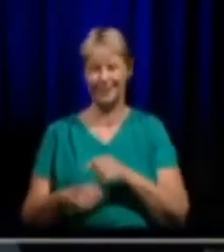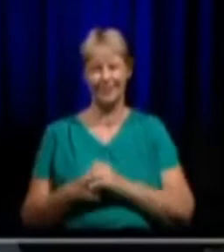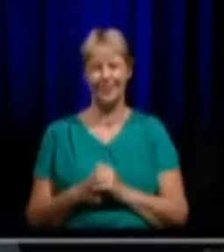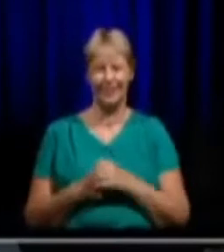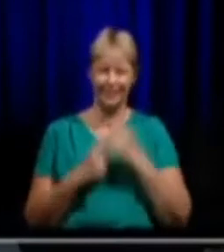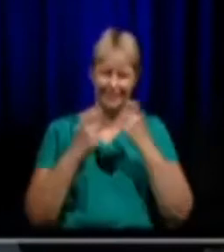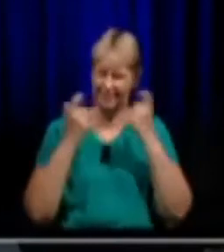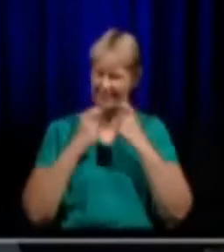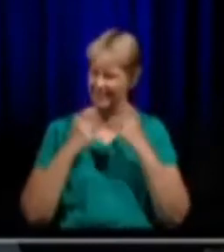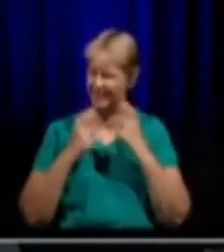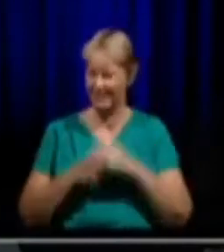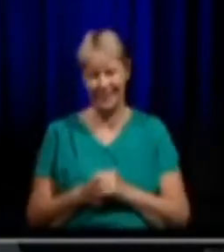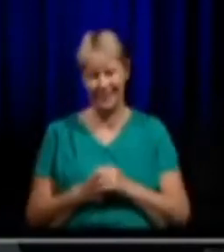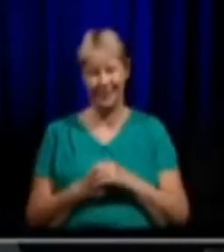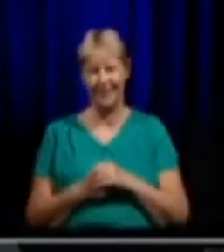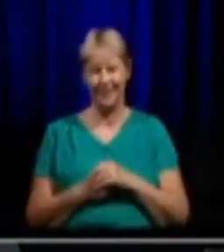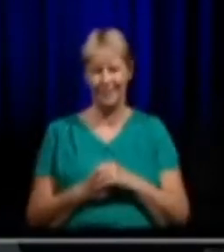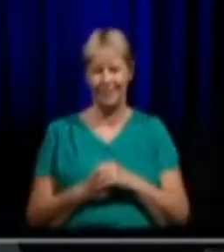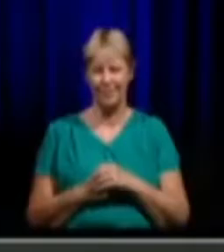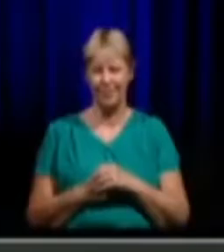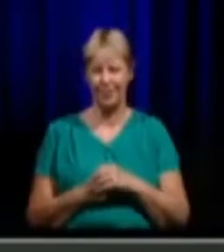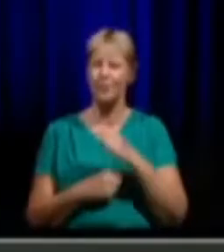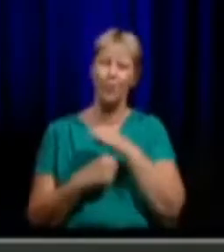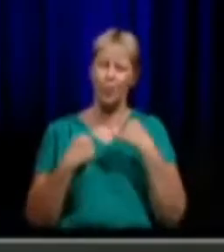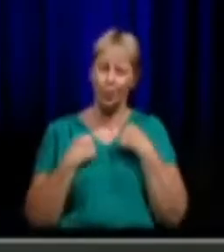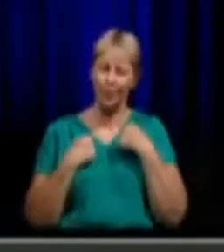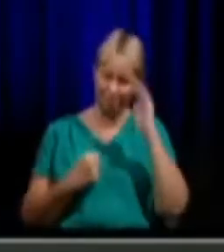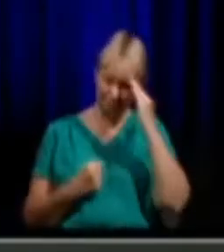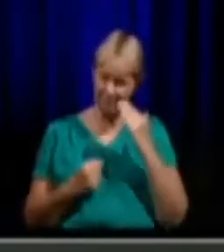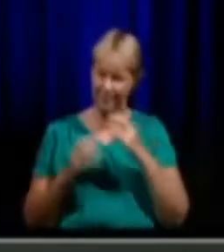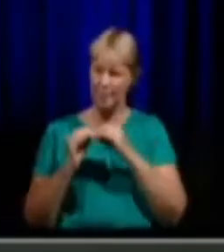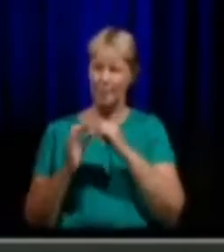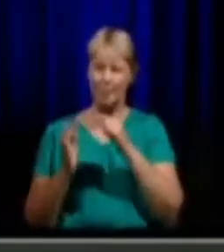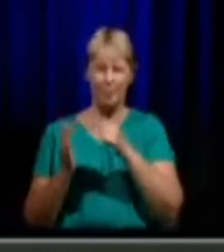so we are the fittest we've been, and we will be for the next 18 months. Don't know about after that, but...